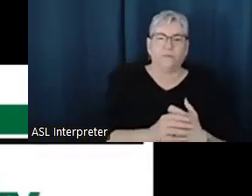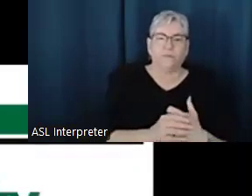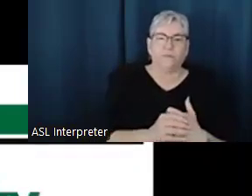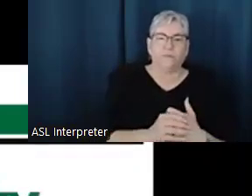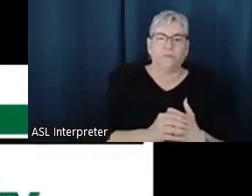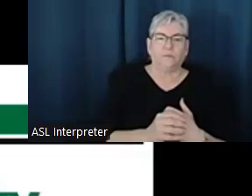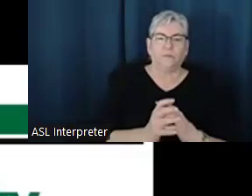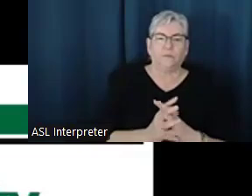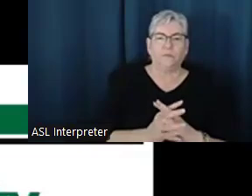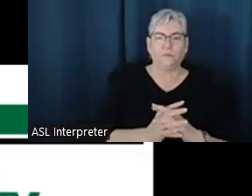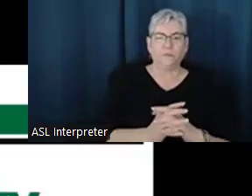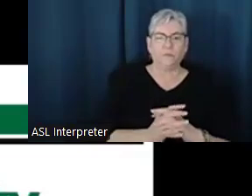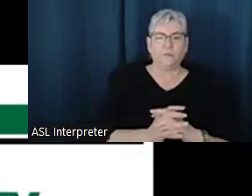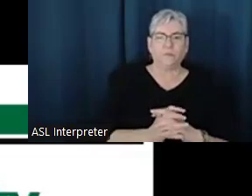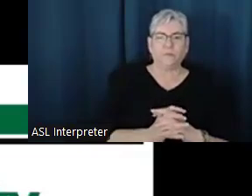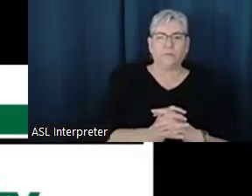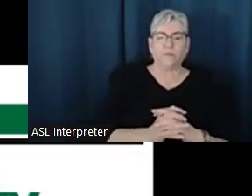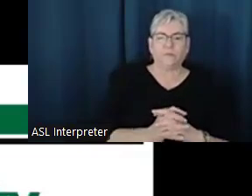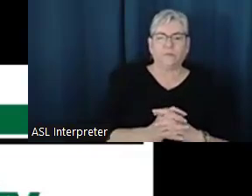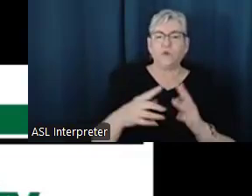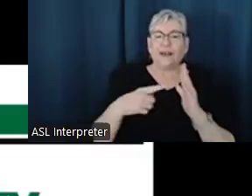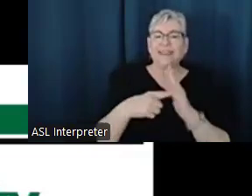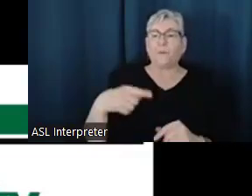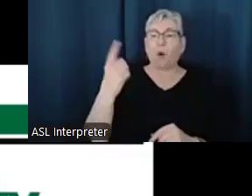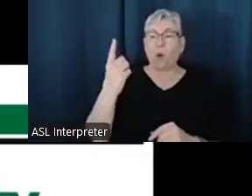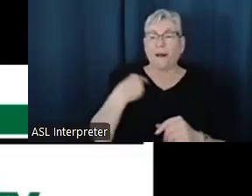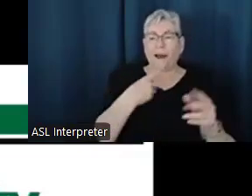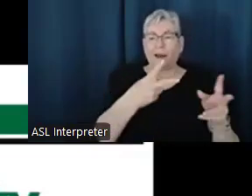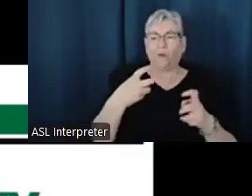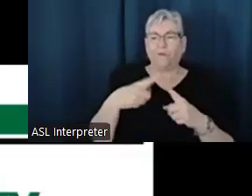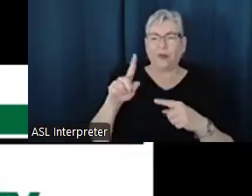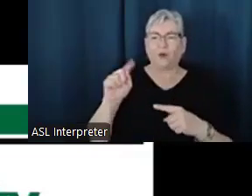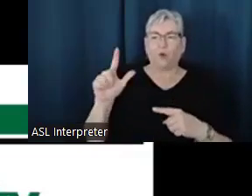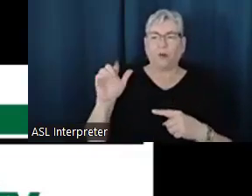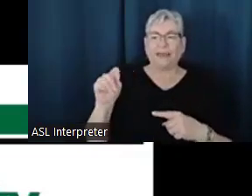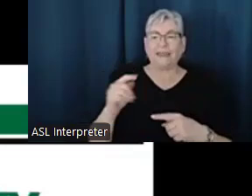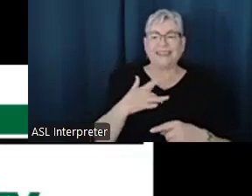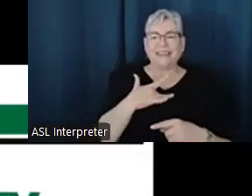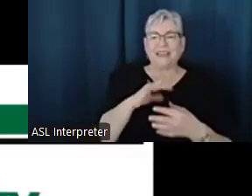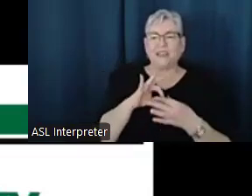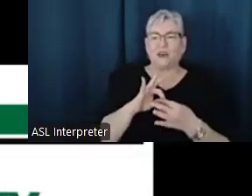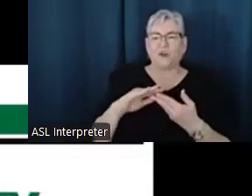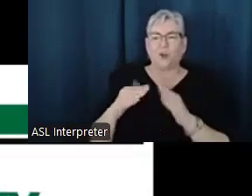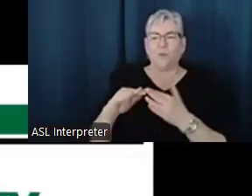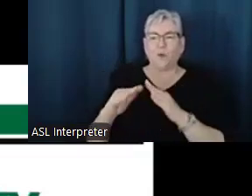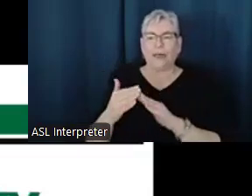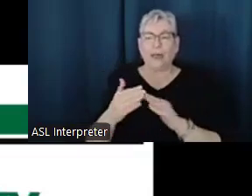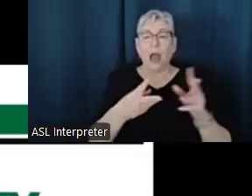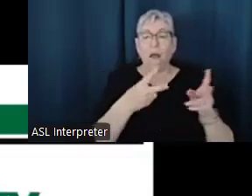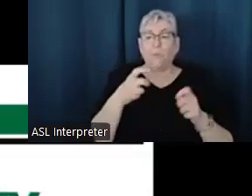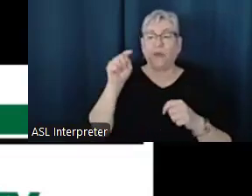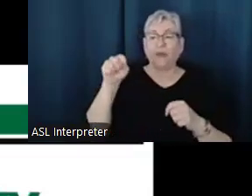So our example 1 that I pulled for this toolkit is the sense of community. I pulled this because I think that it's